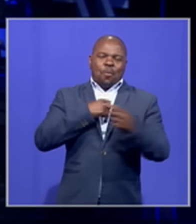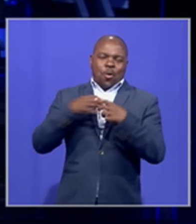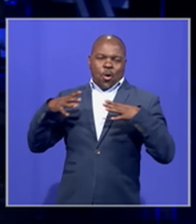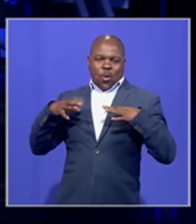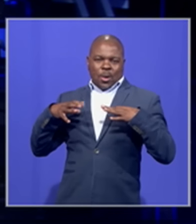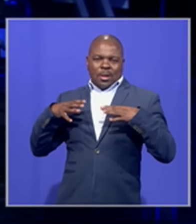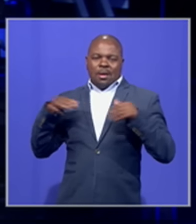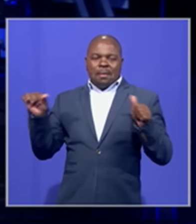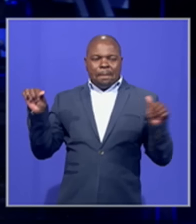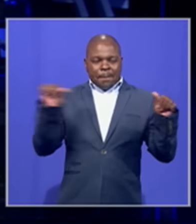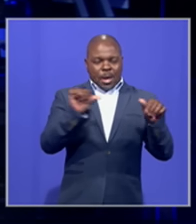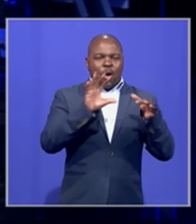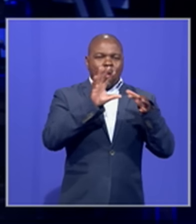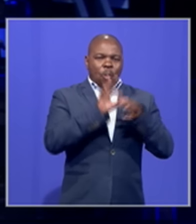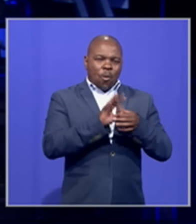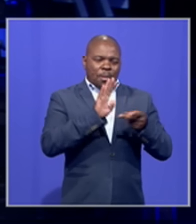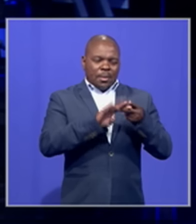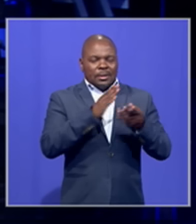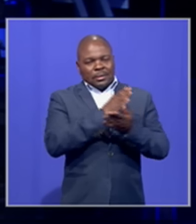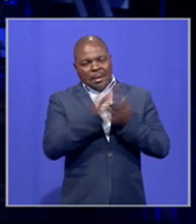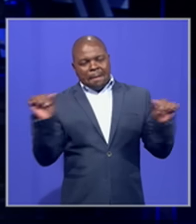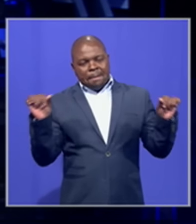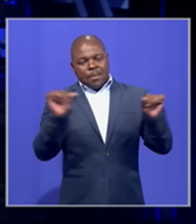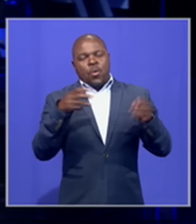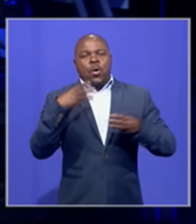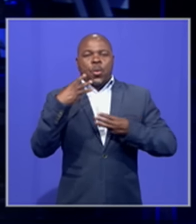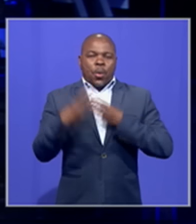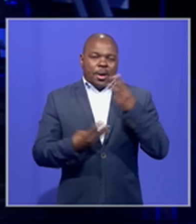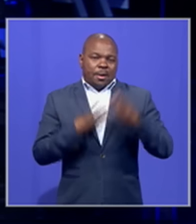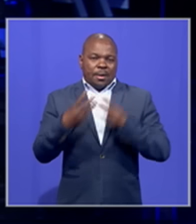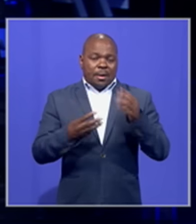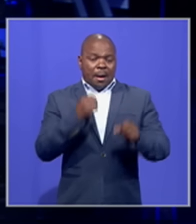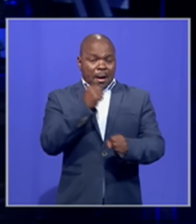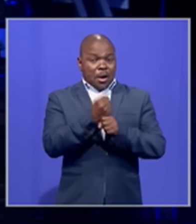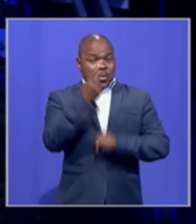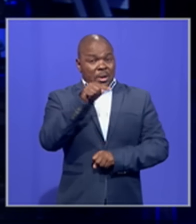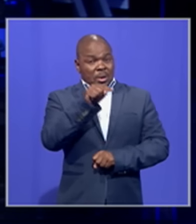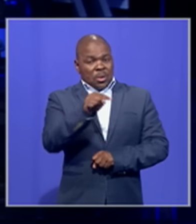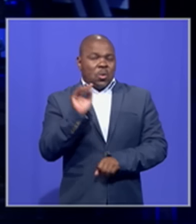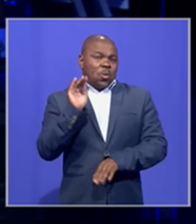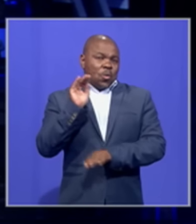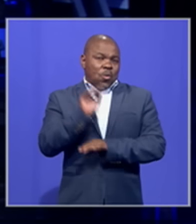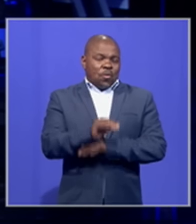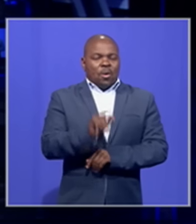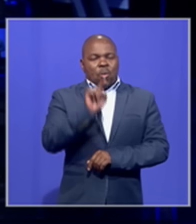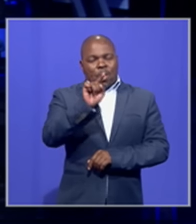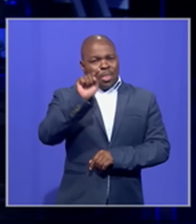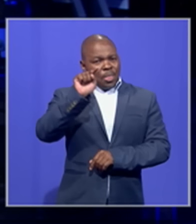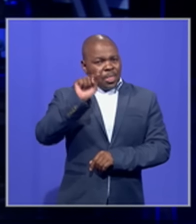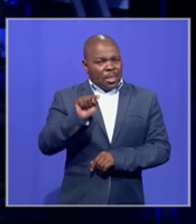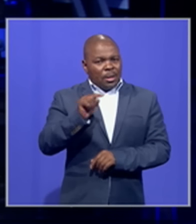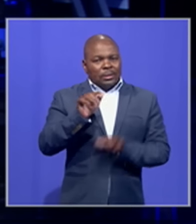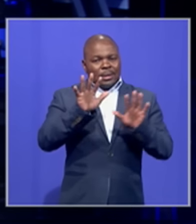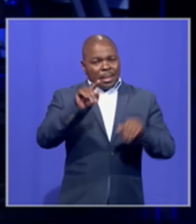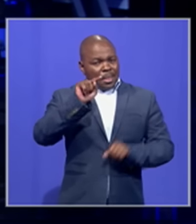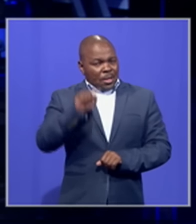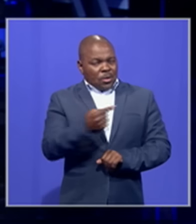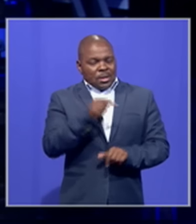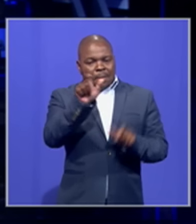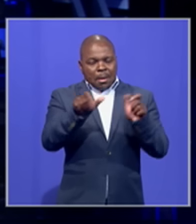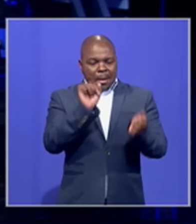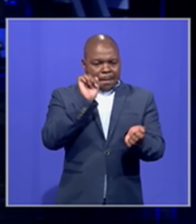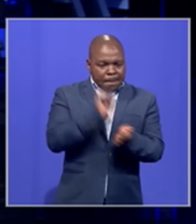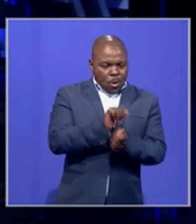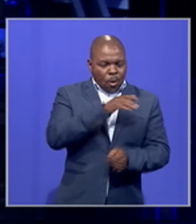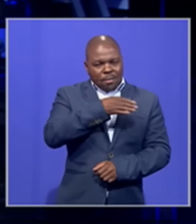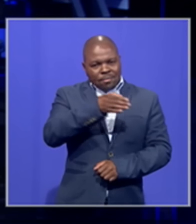ba kgutlela malapeng ha ba bang ba kgutlela mesebetsing. Gauteng ke bakganni ba ka bang dikete tse 10 ba tshwaretsweng ho kganna ba le tlasa tshusumetso